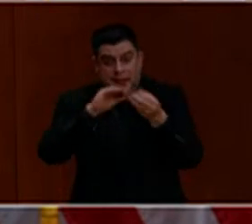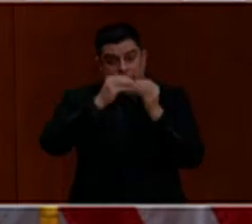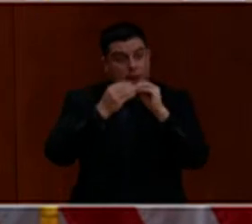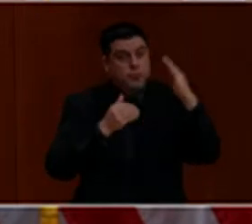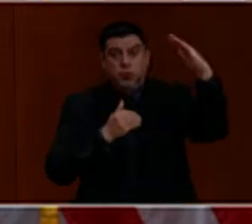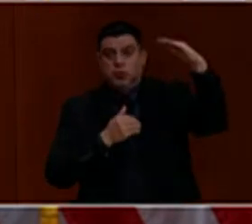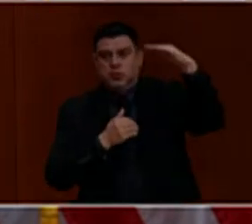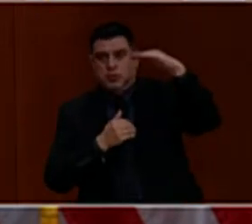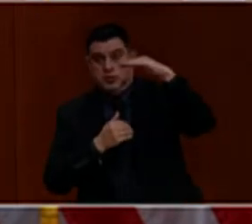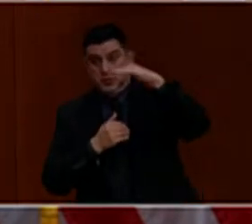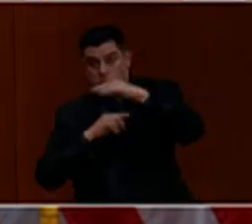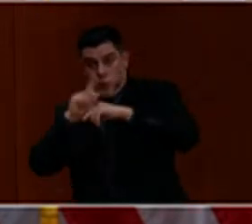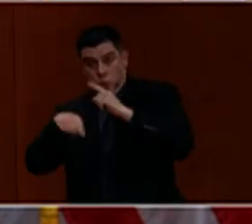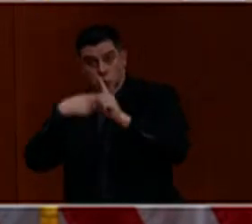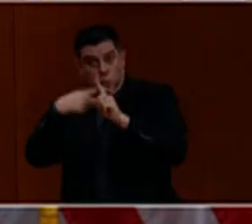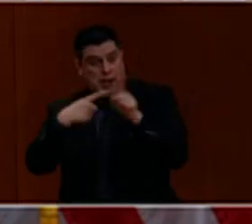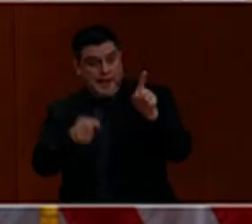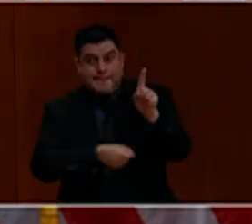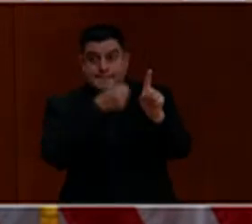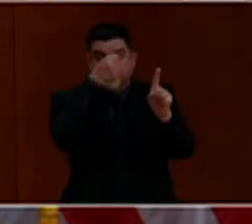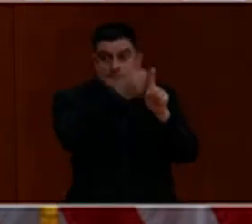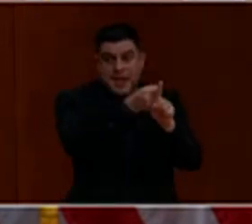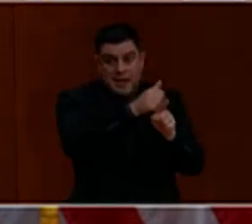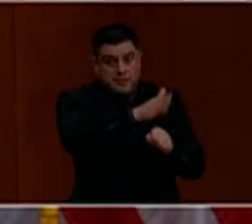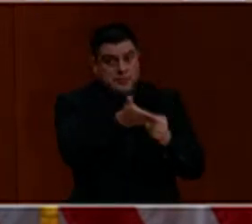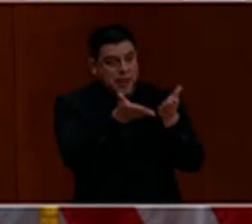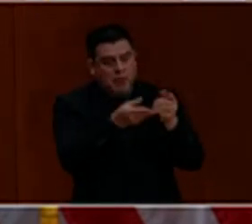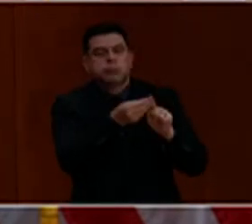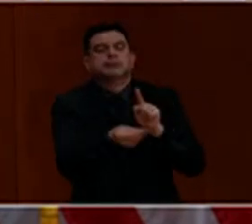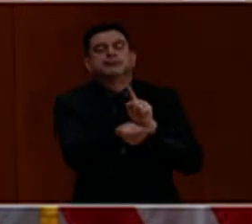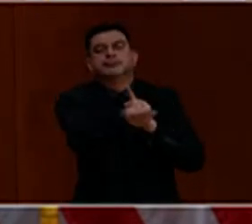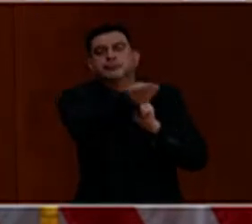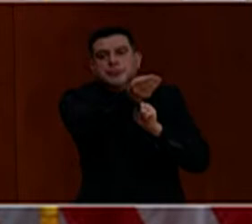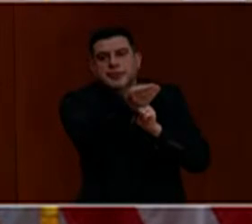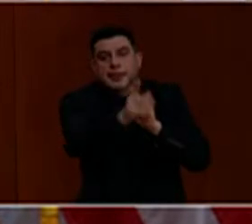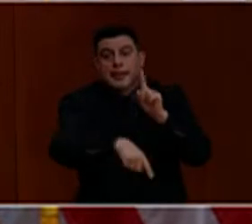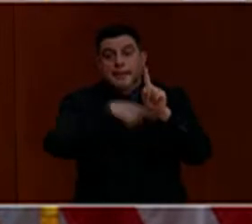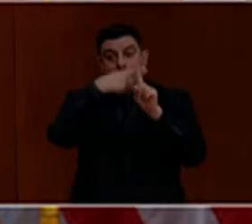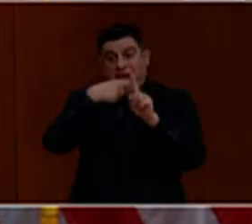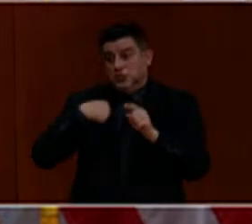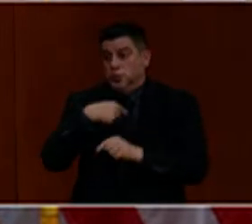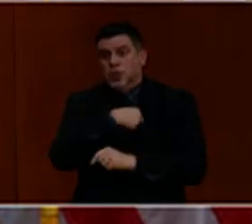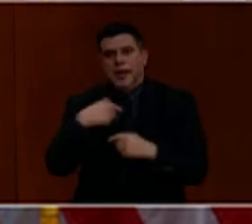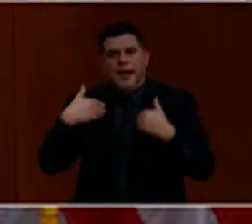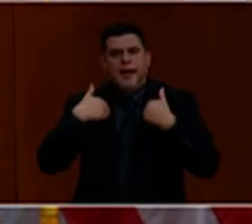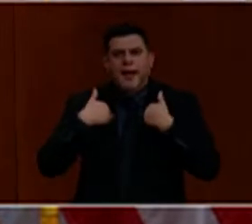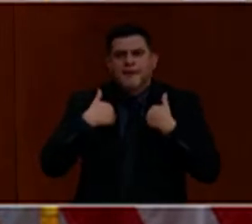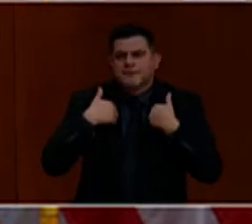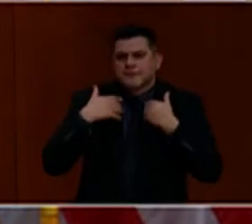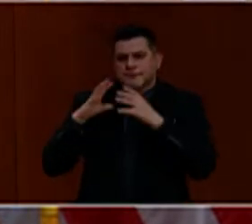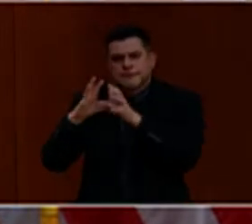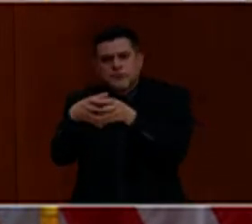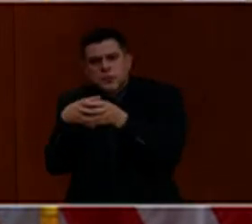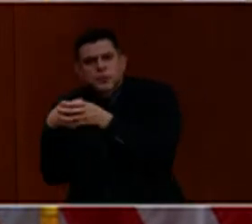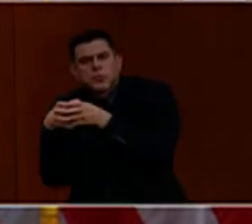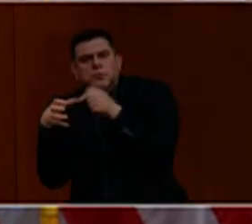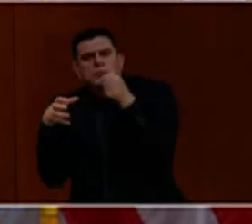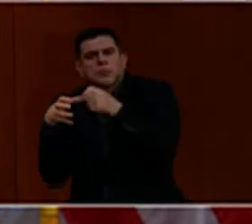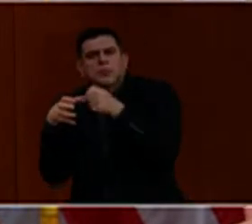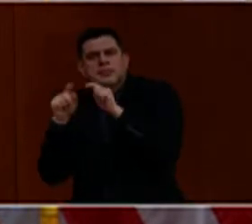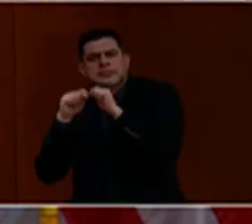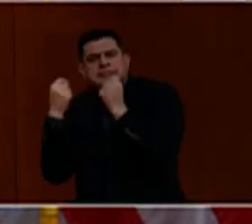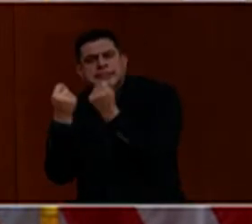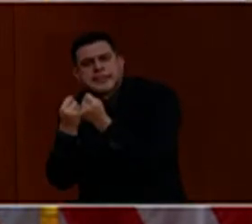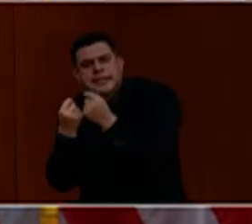problematic. So we also have infection control teams that are going back and visiting these facilities again. It's amazing if you